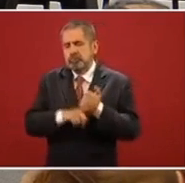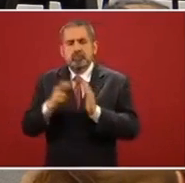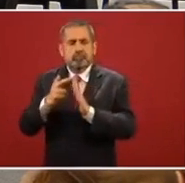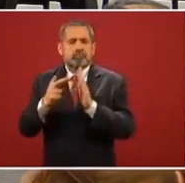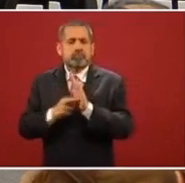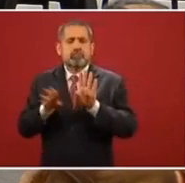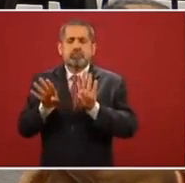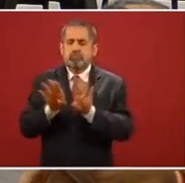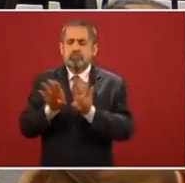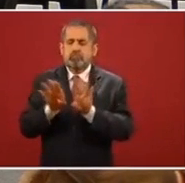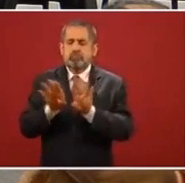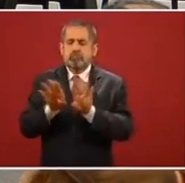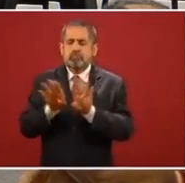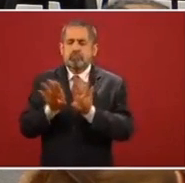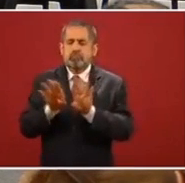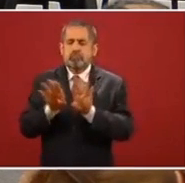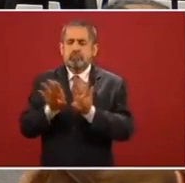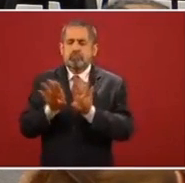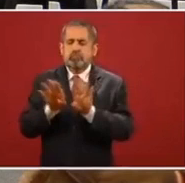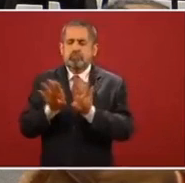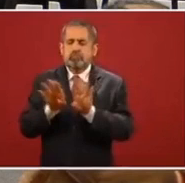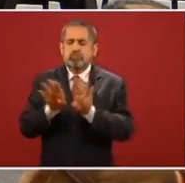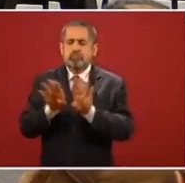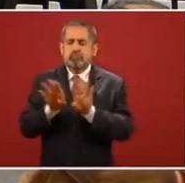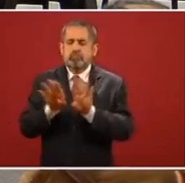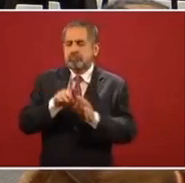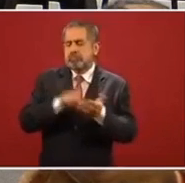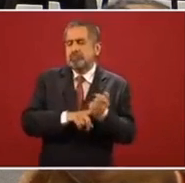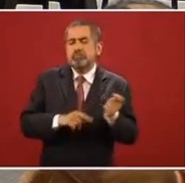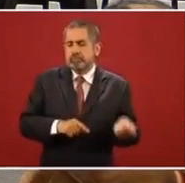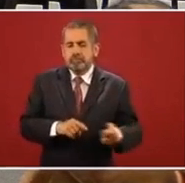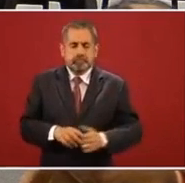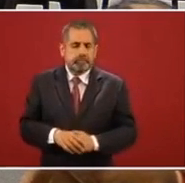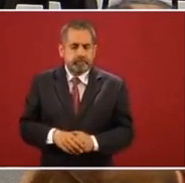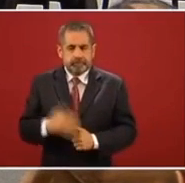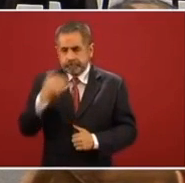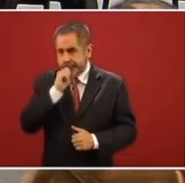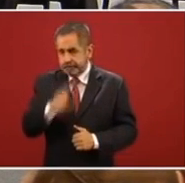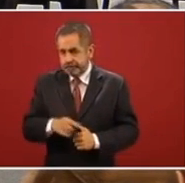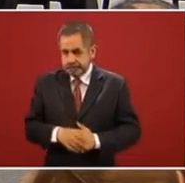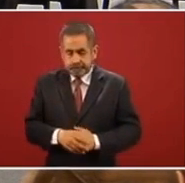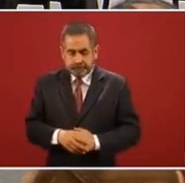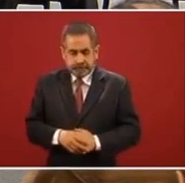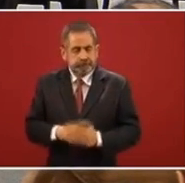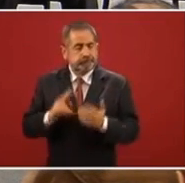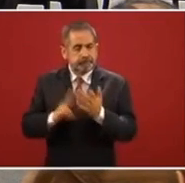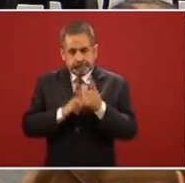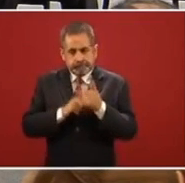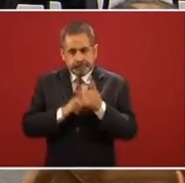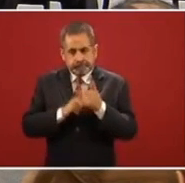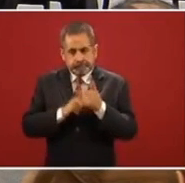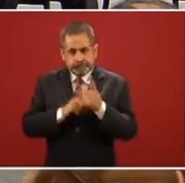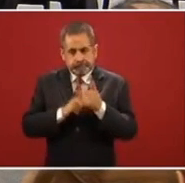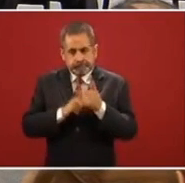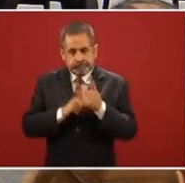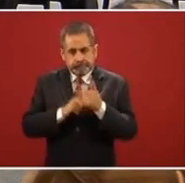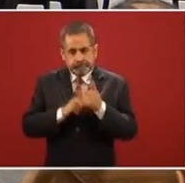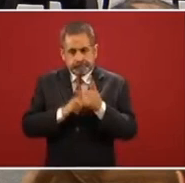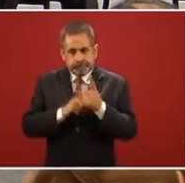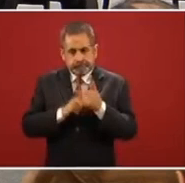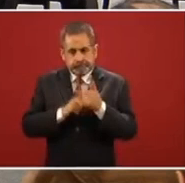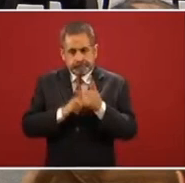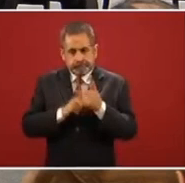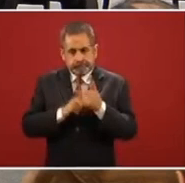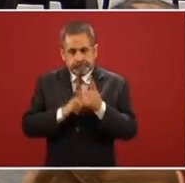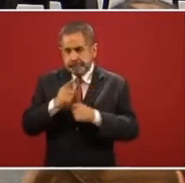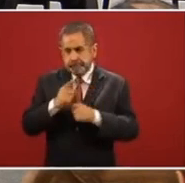reglamento interior. in its internal ruling. Y insisto y cierro, And I insist